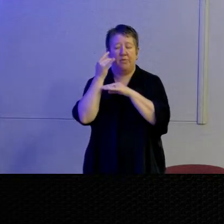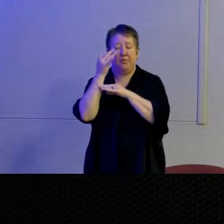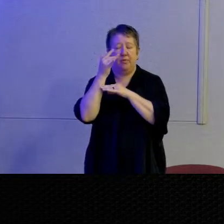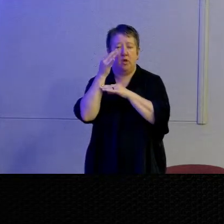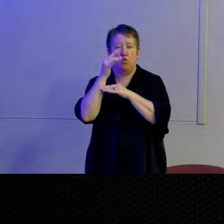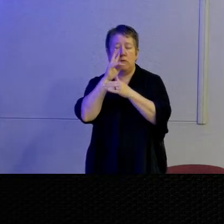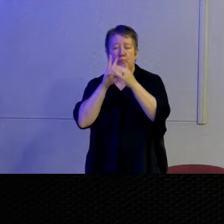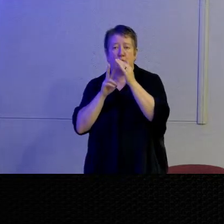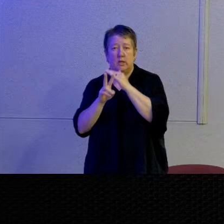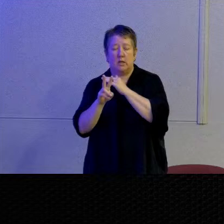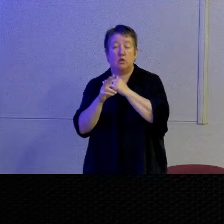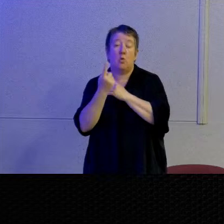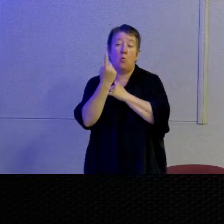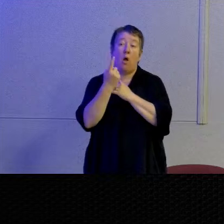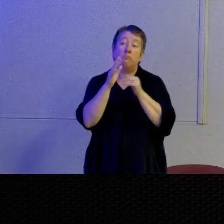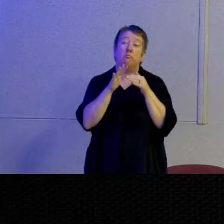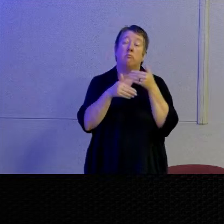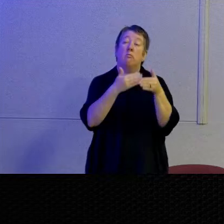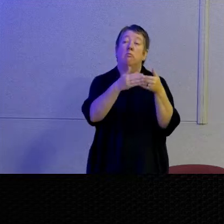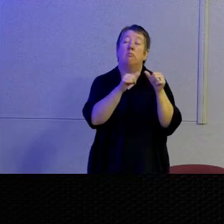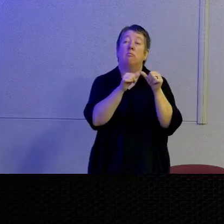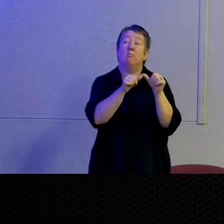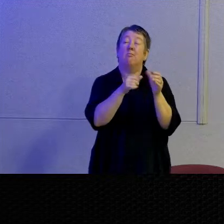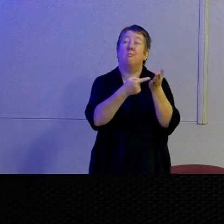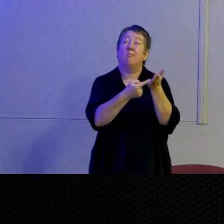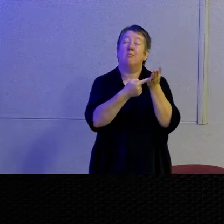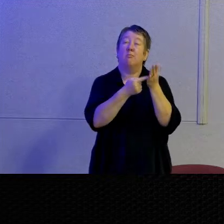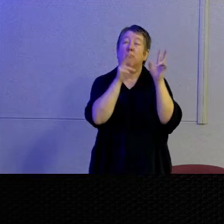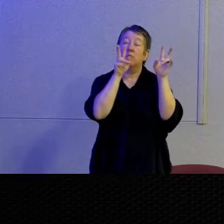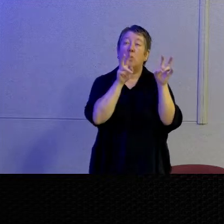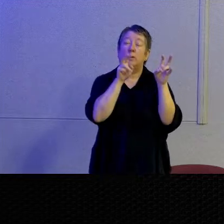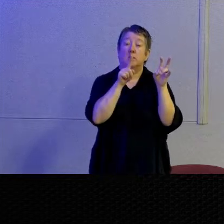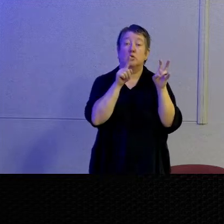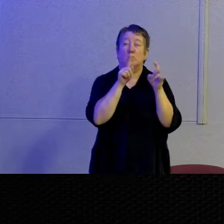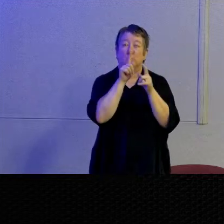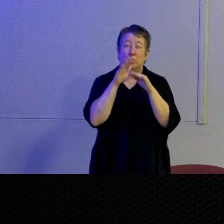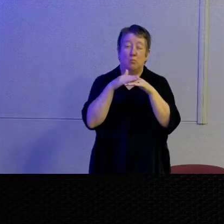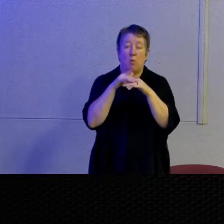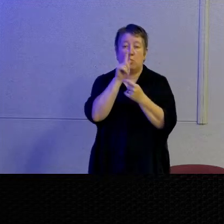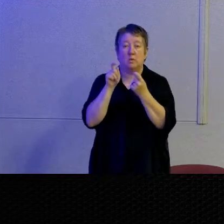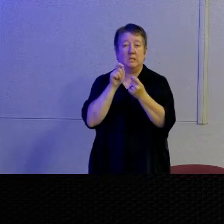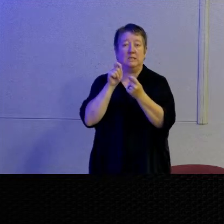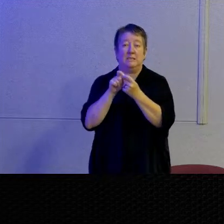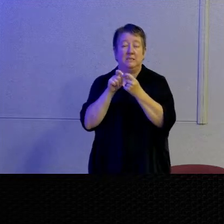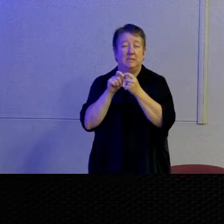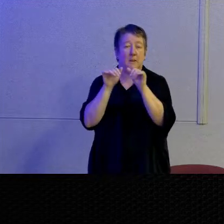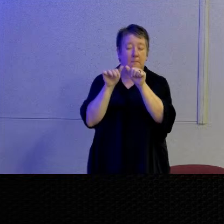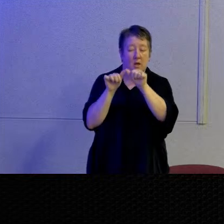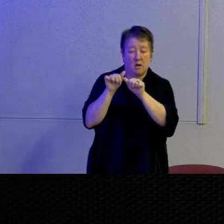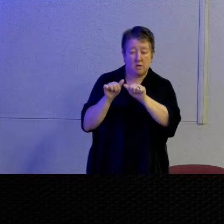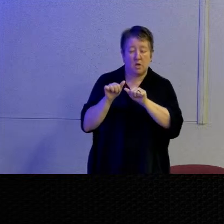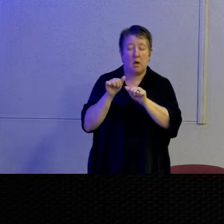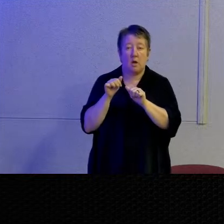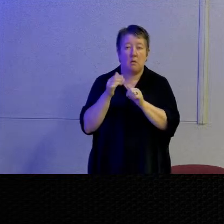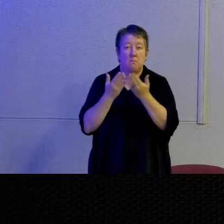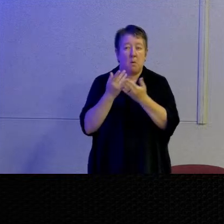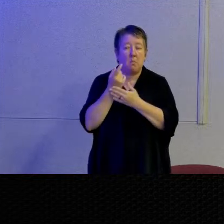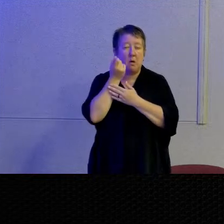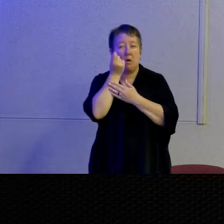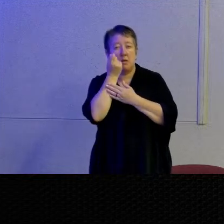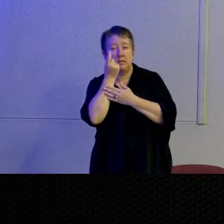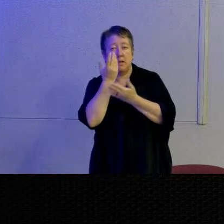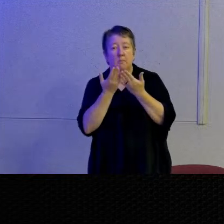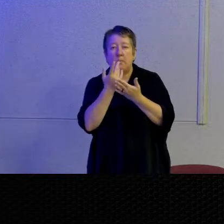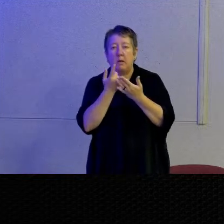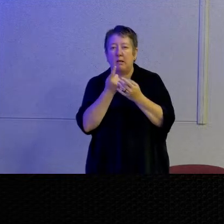ongoing topics is to measure that more precisely and to understand whether there's possibly some discrepancy